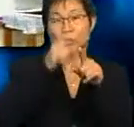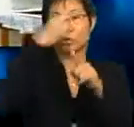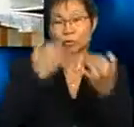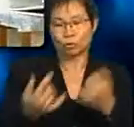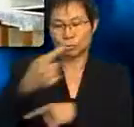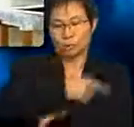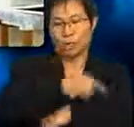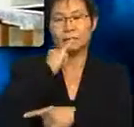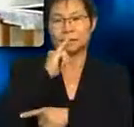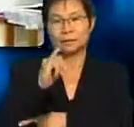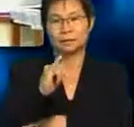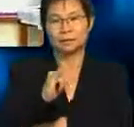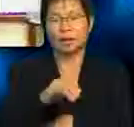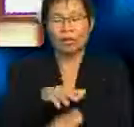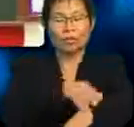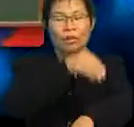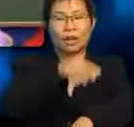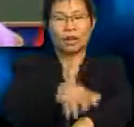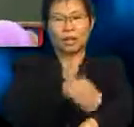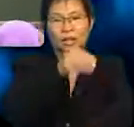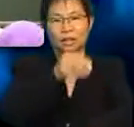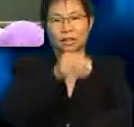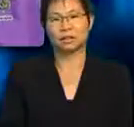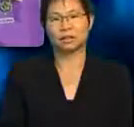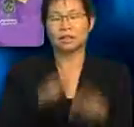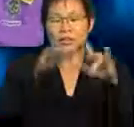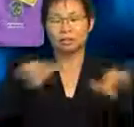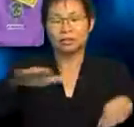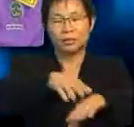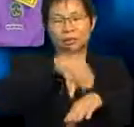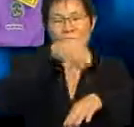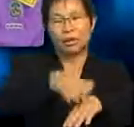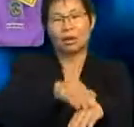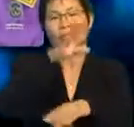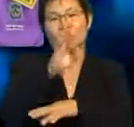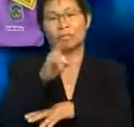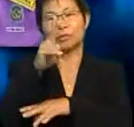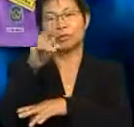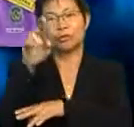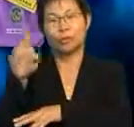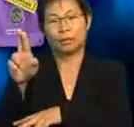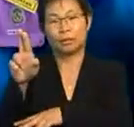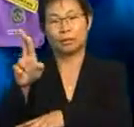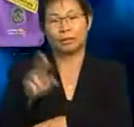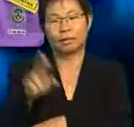Our last word for today is fur. Spell fur.